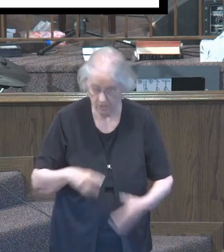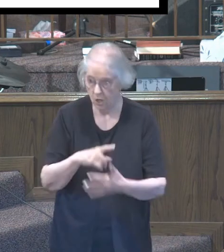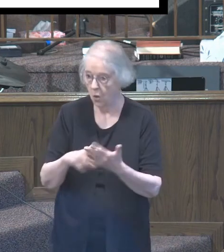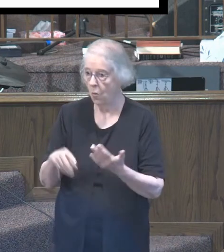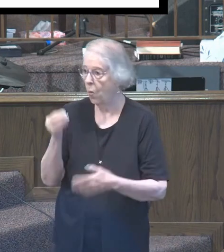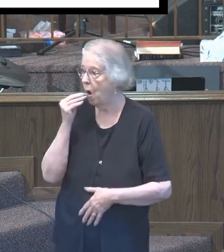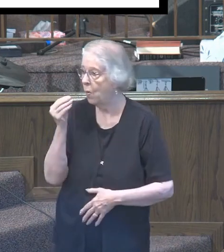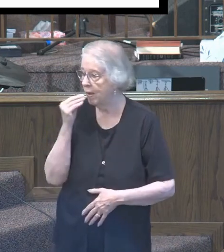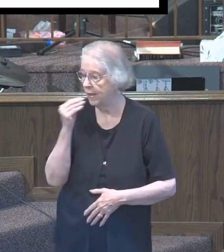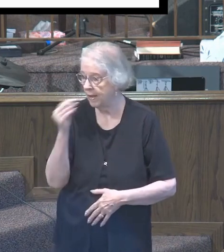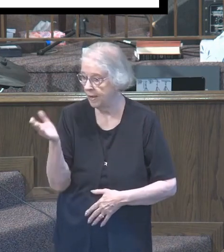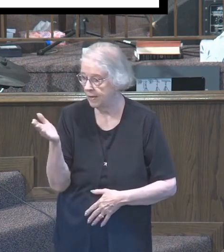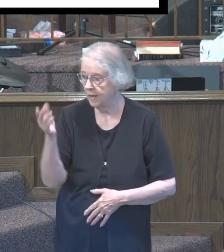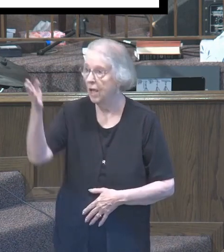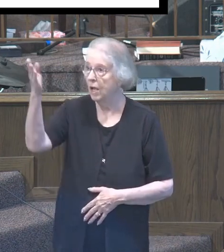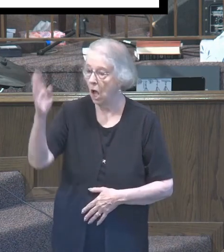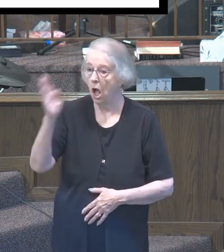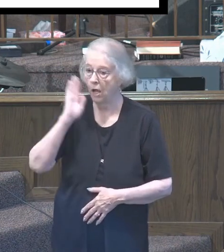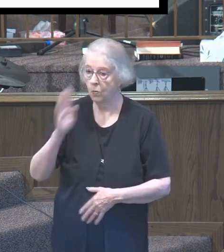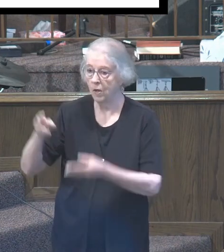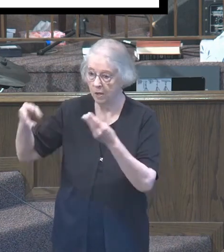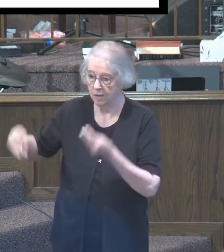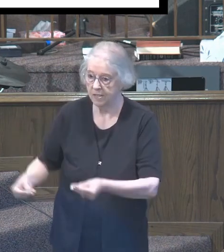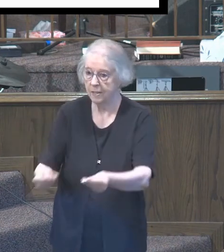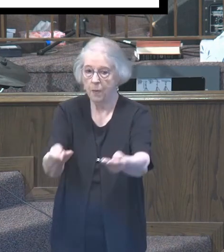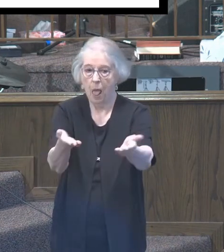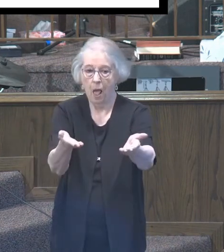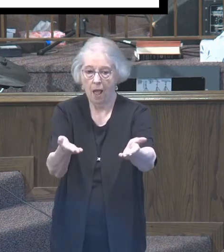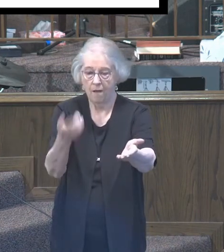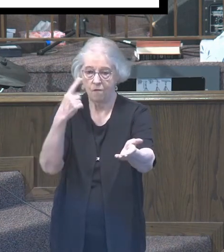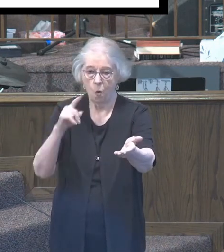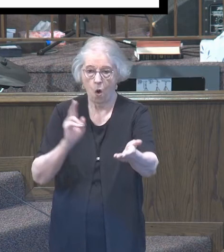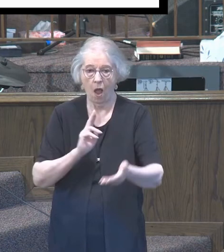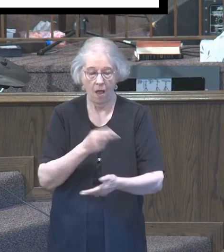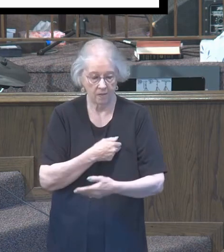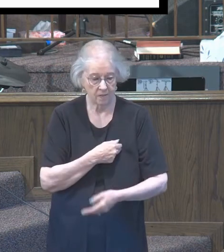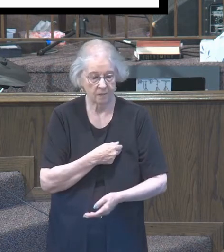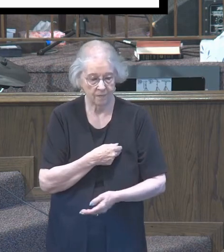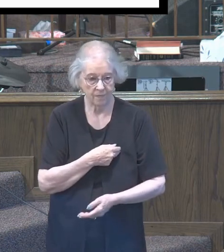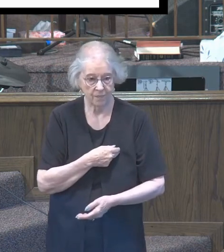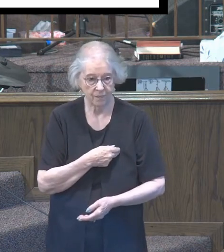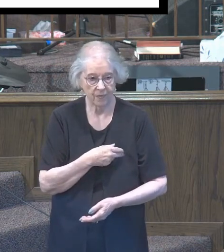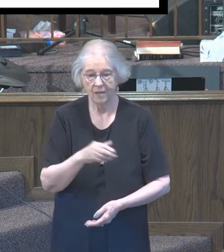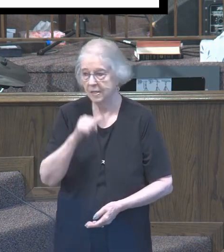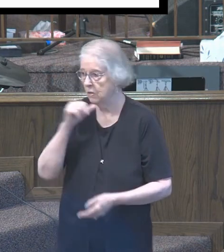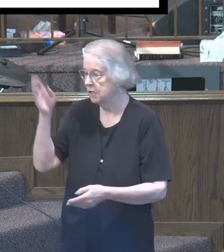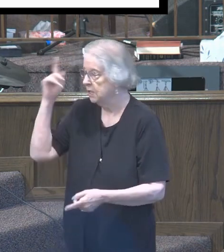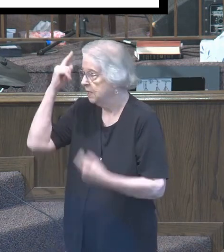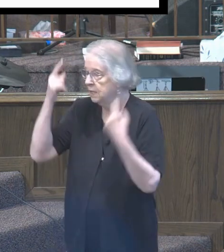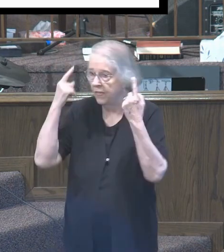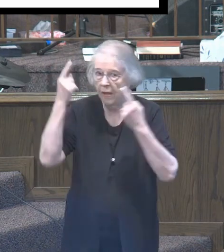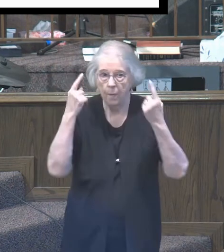What I'm trying to do here is get you to relax, to not be so preoccupied with